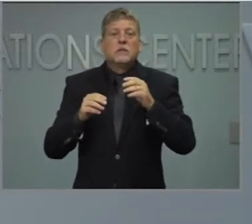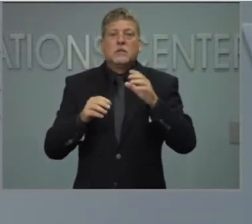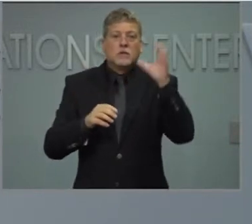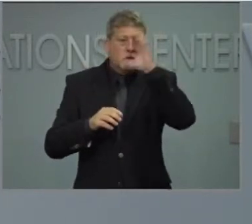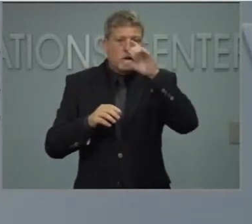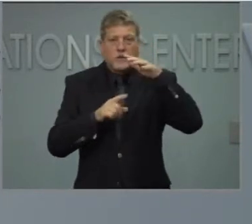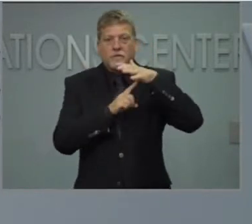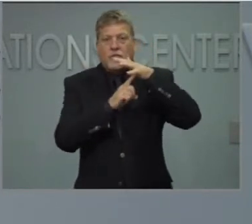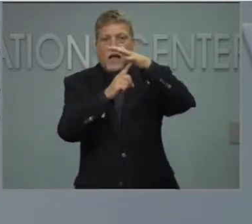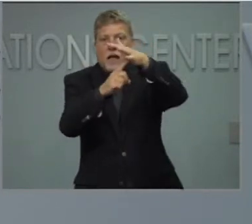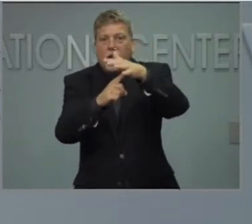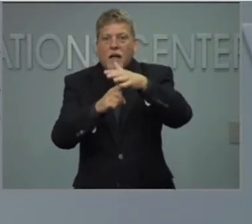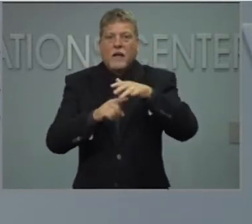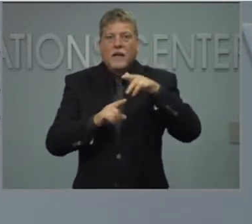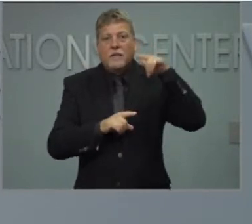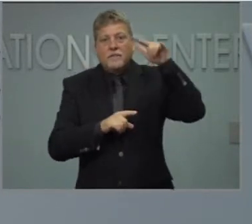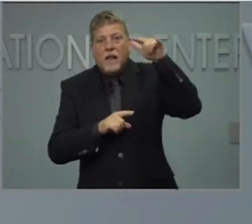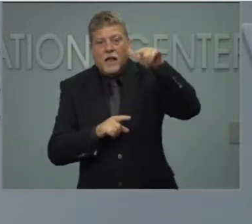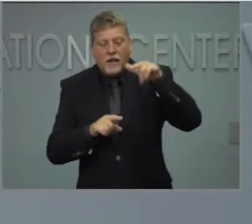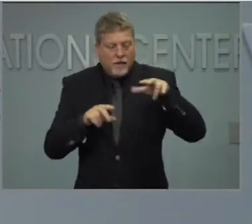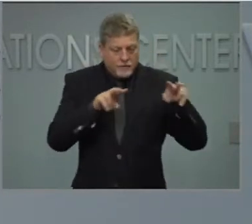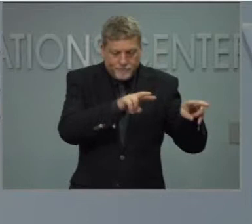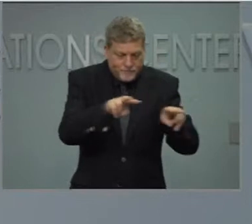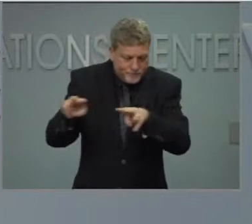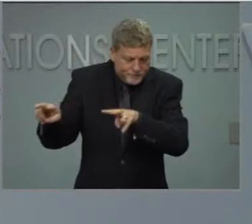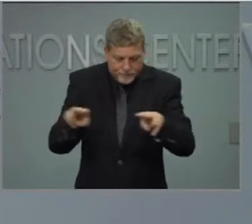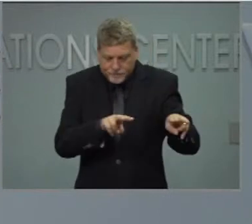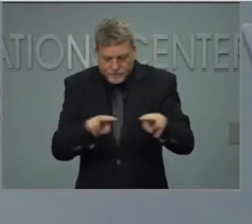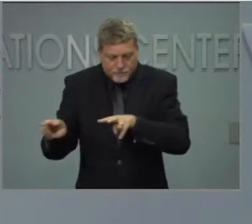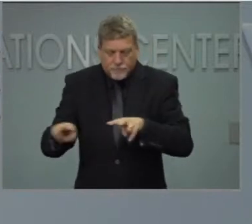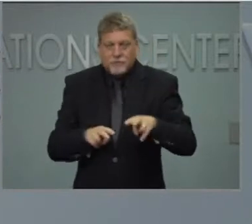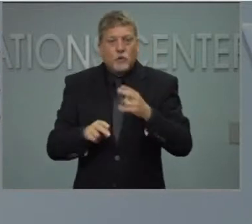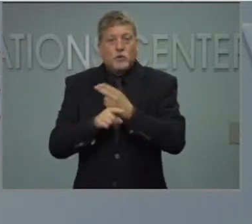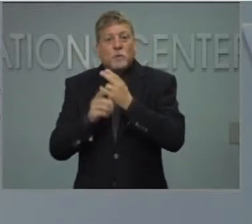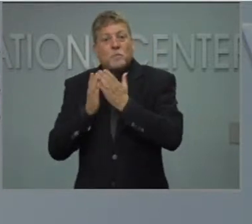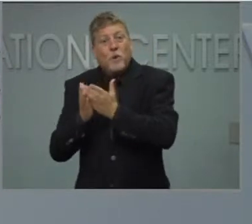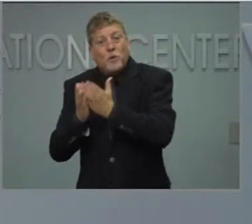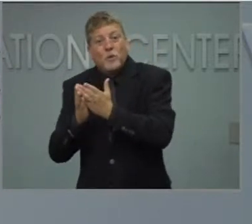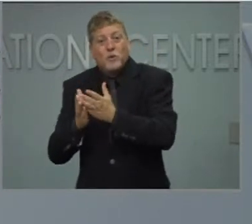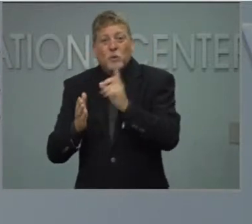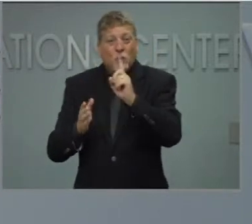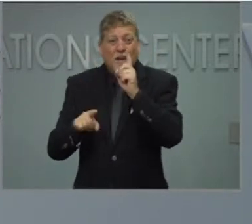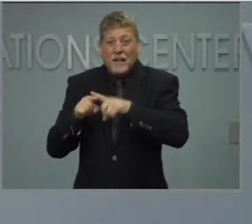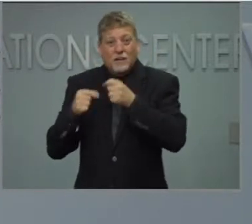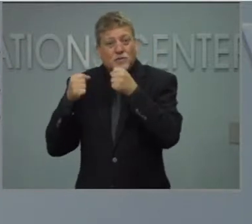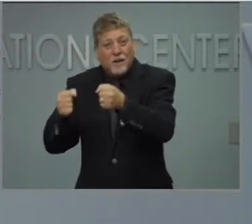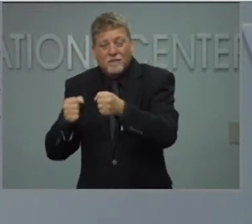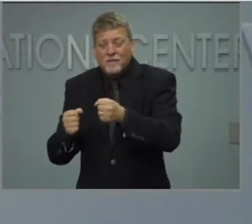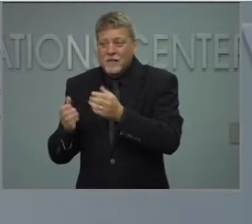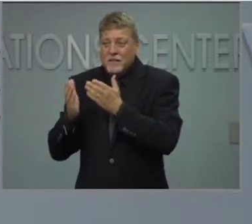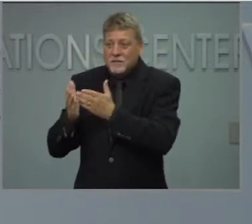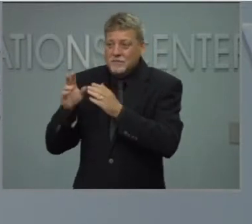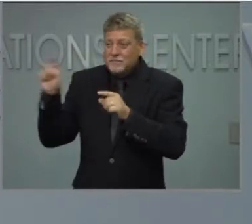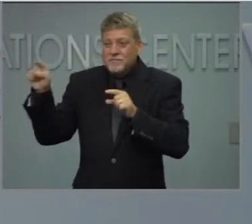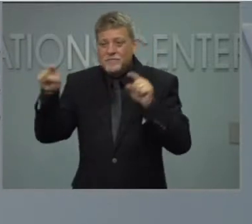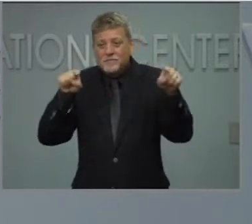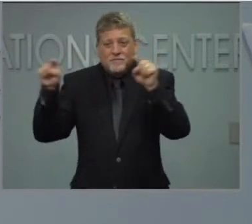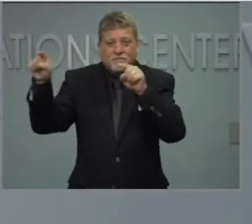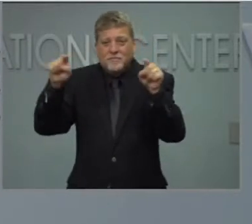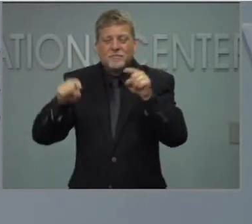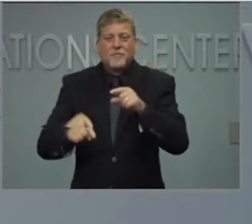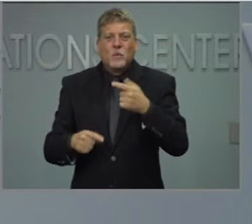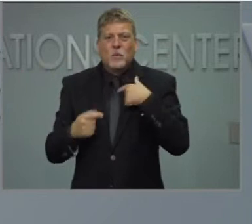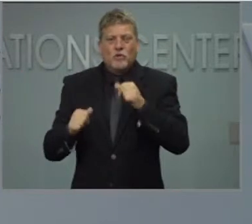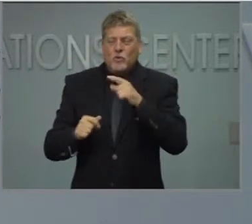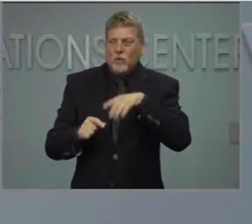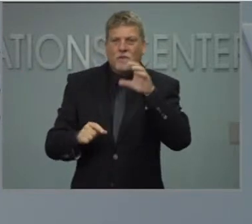air reconnaissance. They are continuing the work by our Swiftwater teams. And so we know that we are continuing to identify homes and